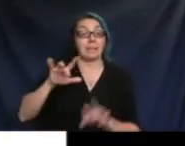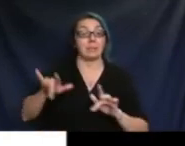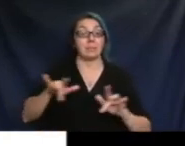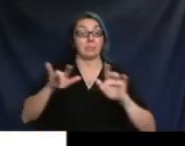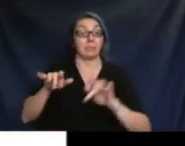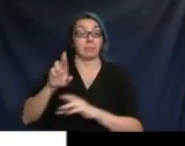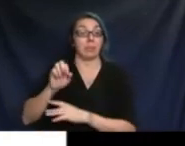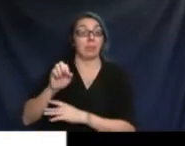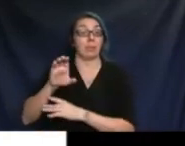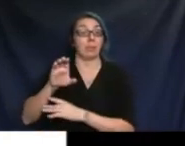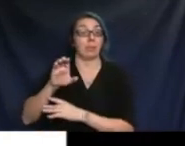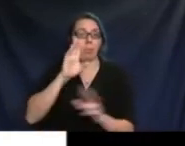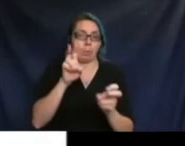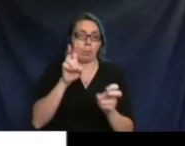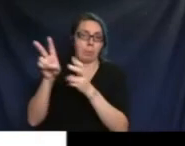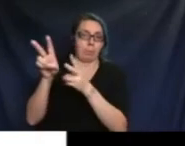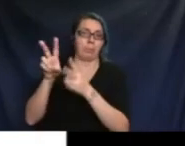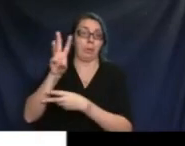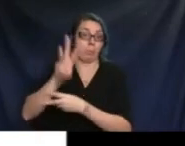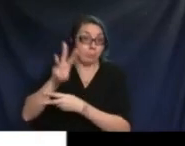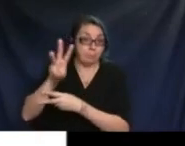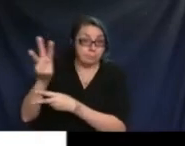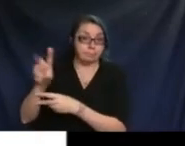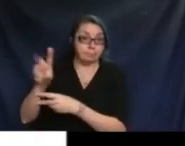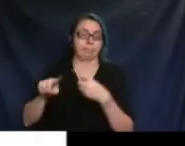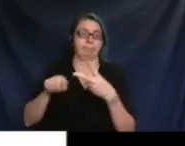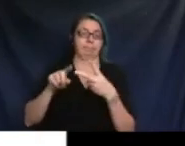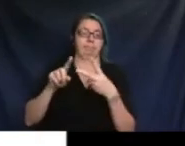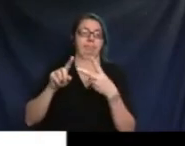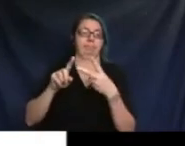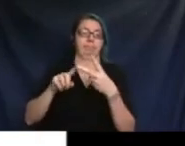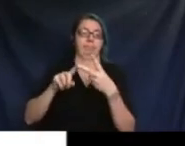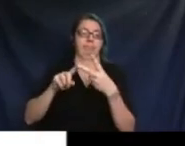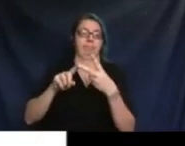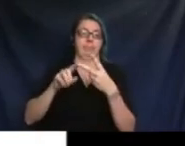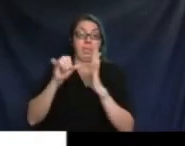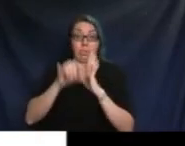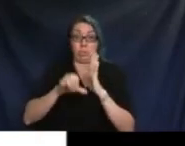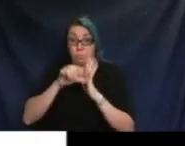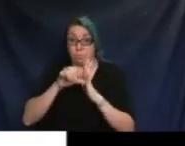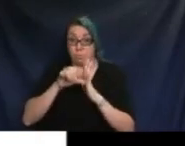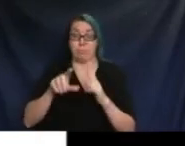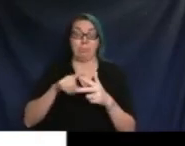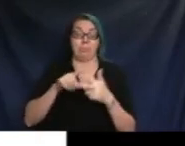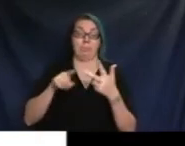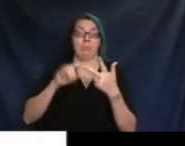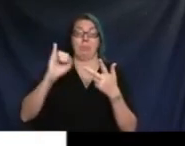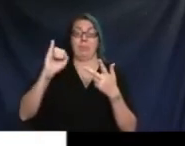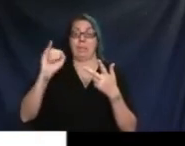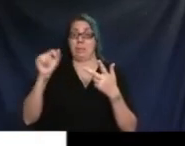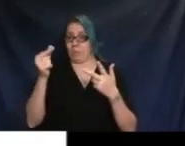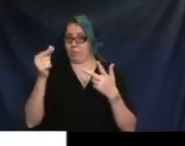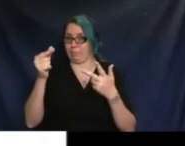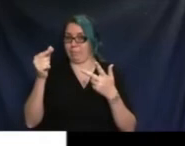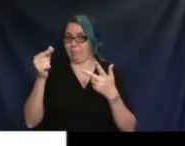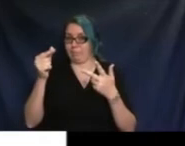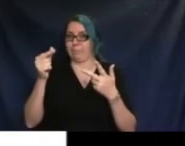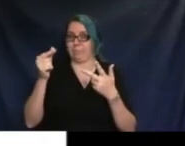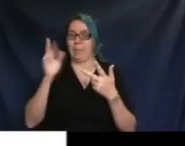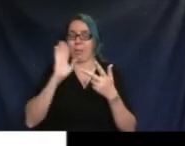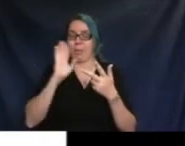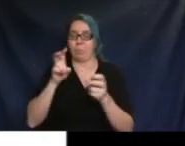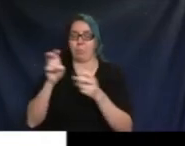website, on our YouTube channel, sorry, and Instagram